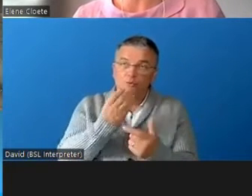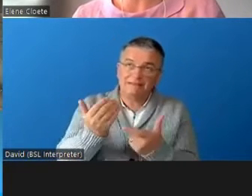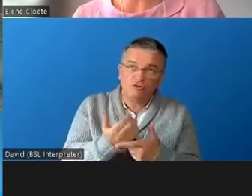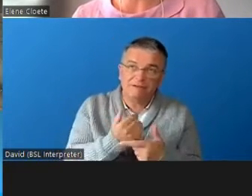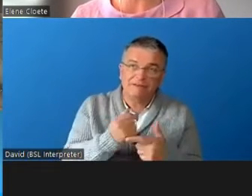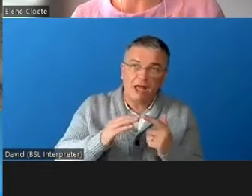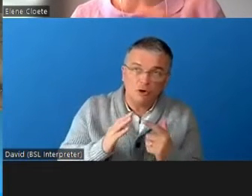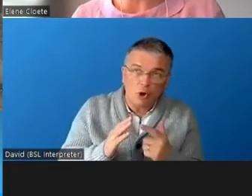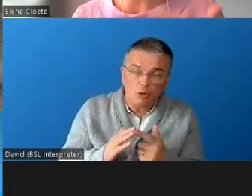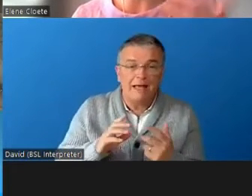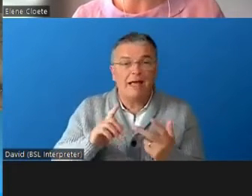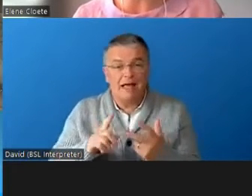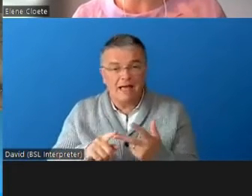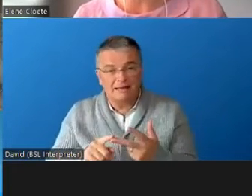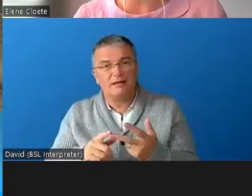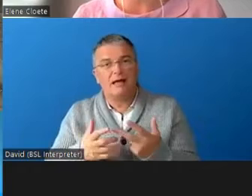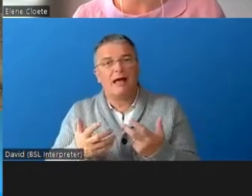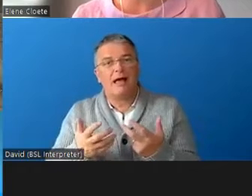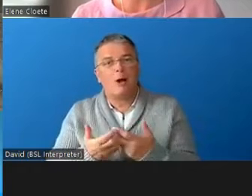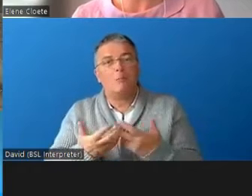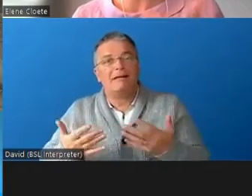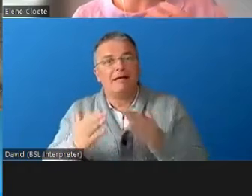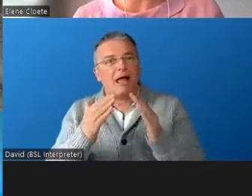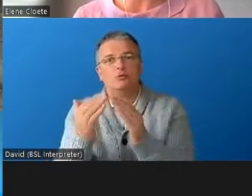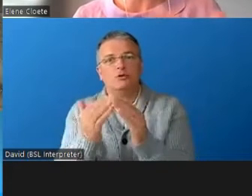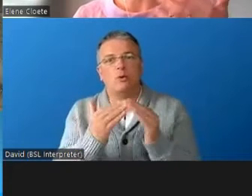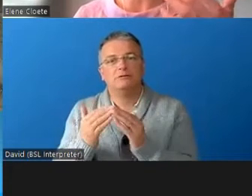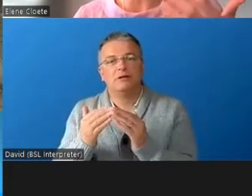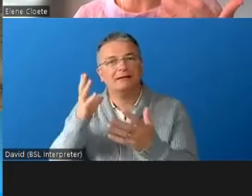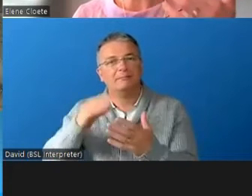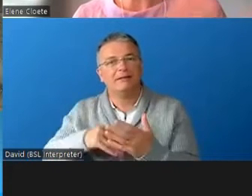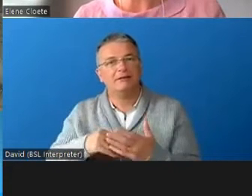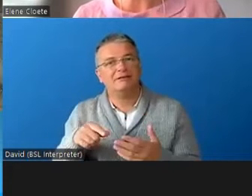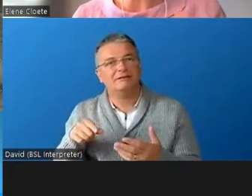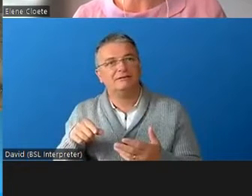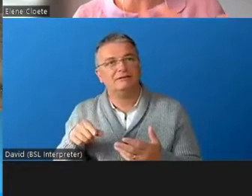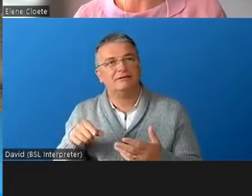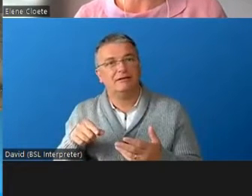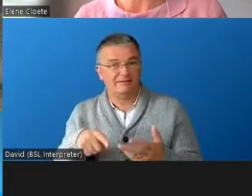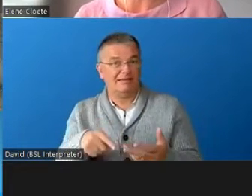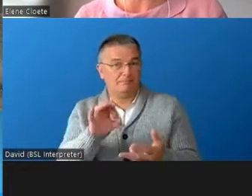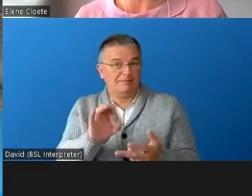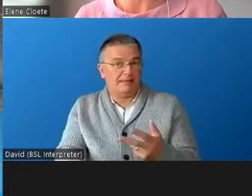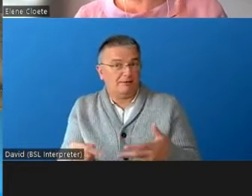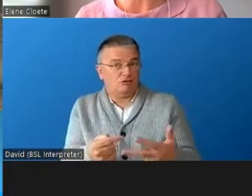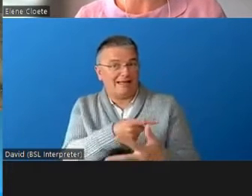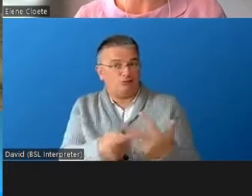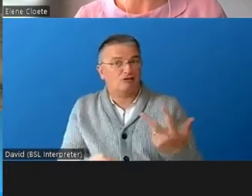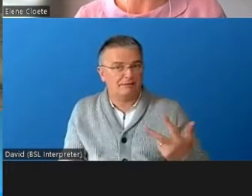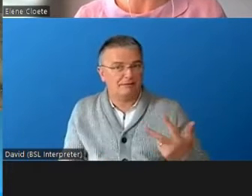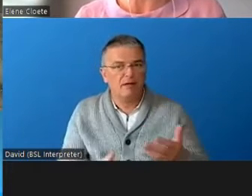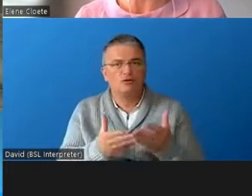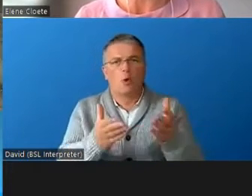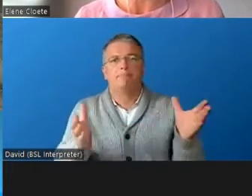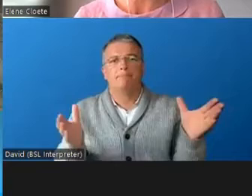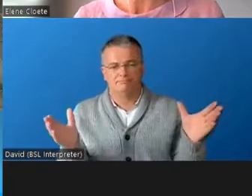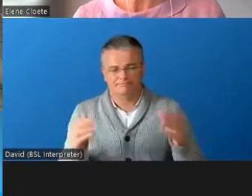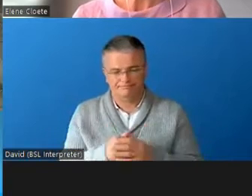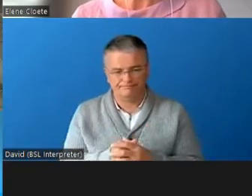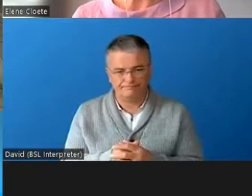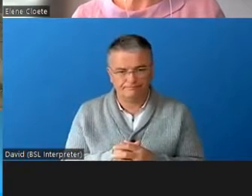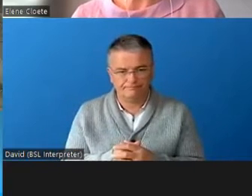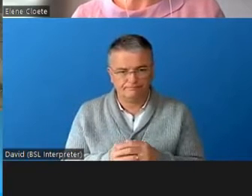and also, of course, how many households are experiencing these particular challenges. So very quantitative in